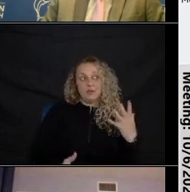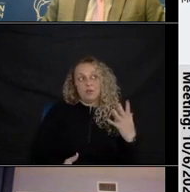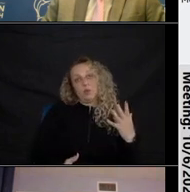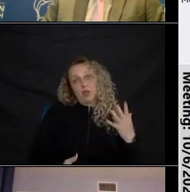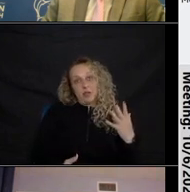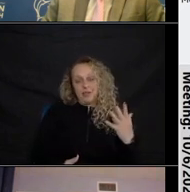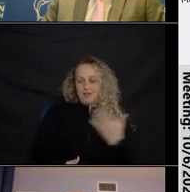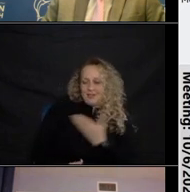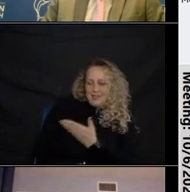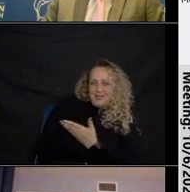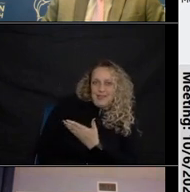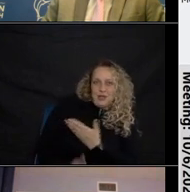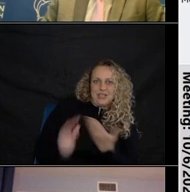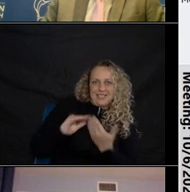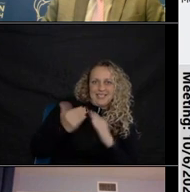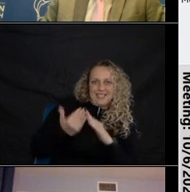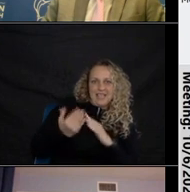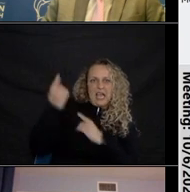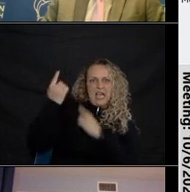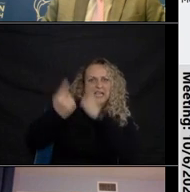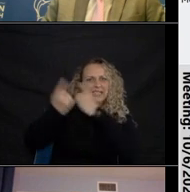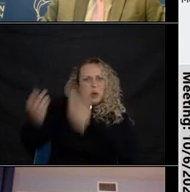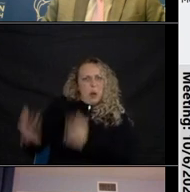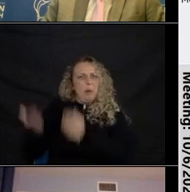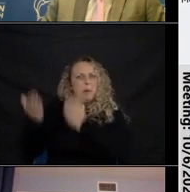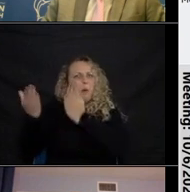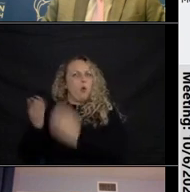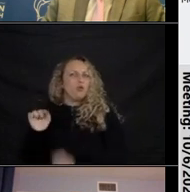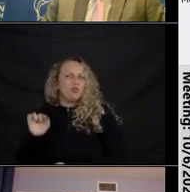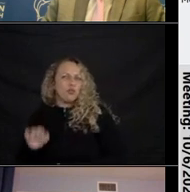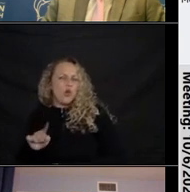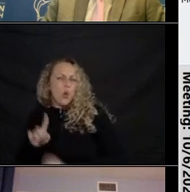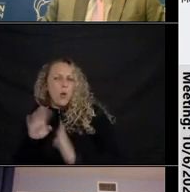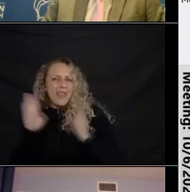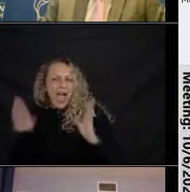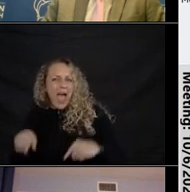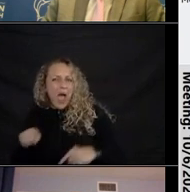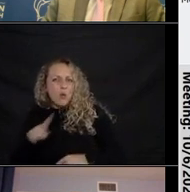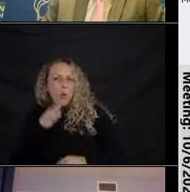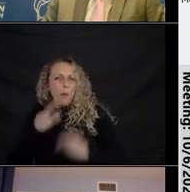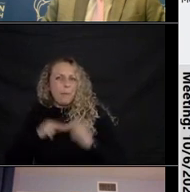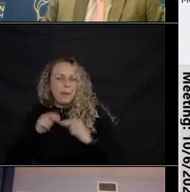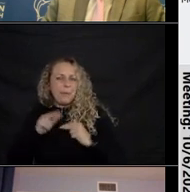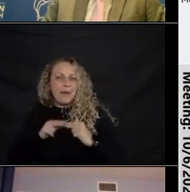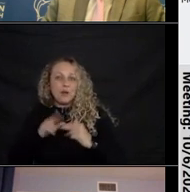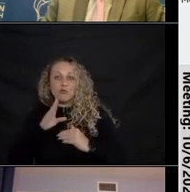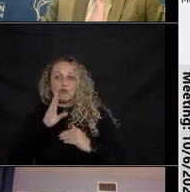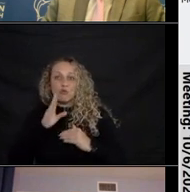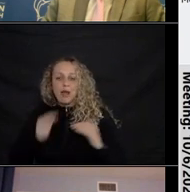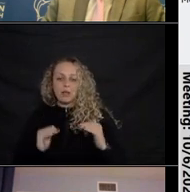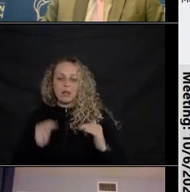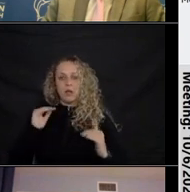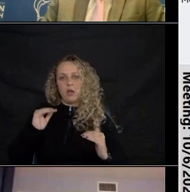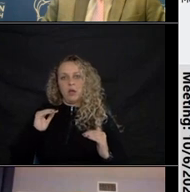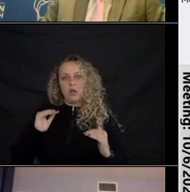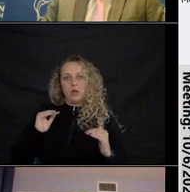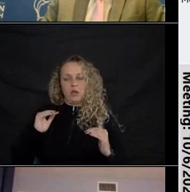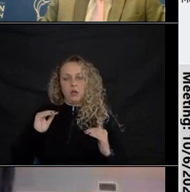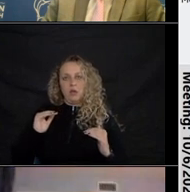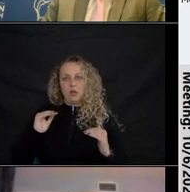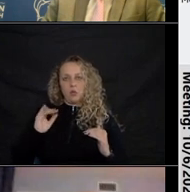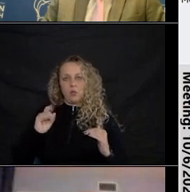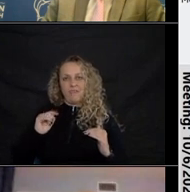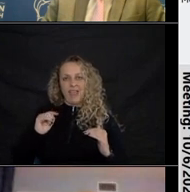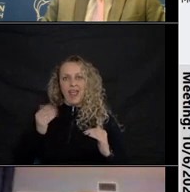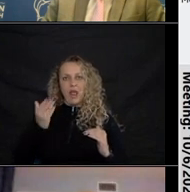and here is the city considering a proposal where houses are going to be built directly abutting us 2 feet